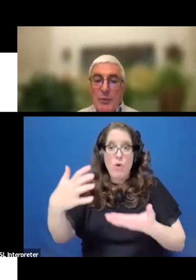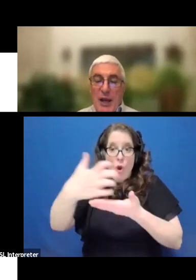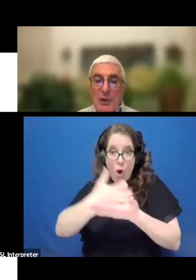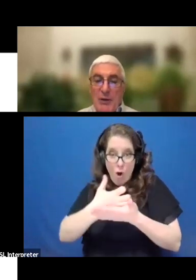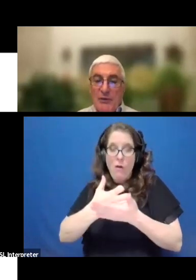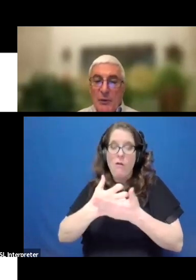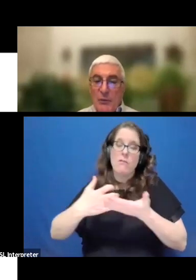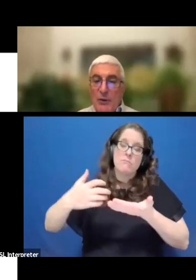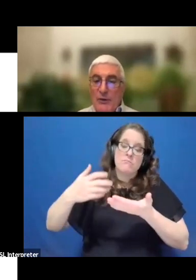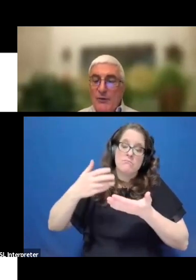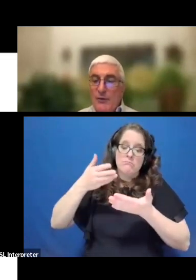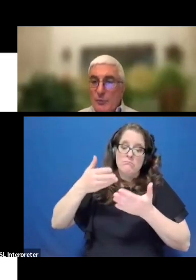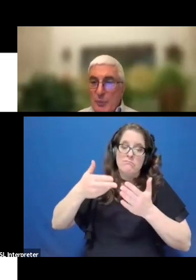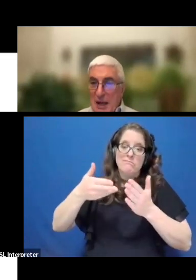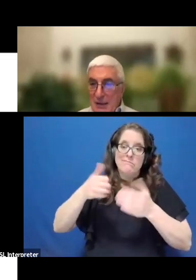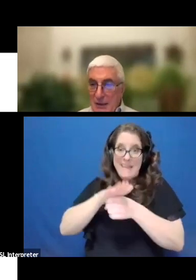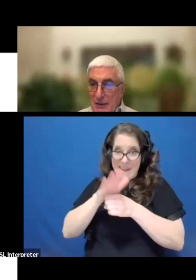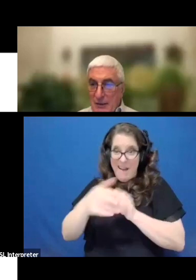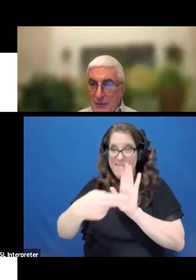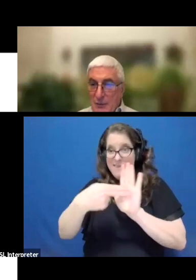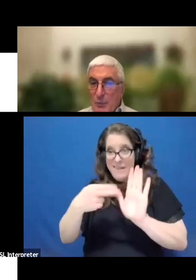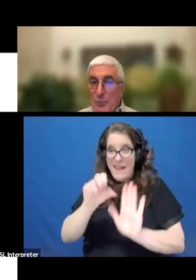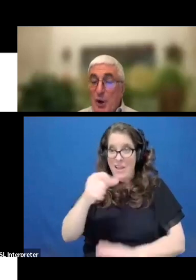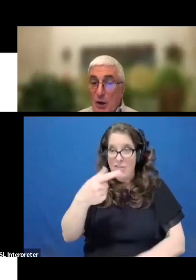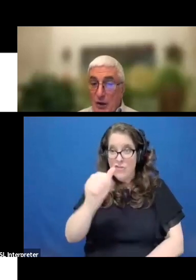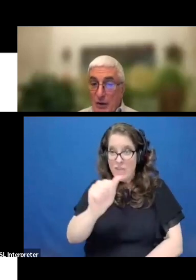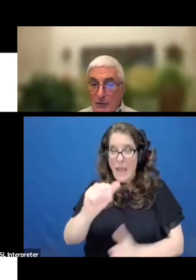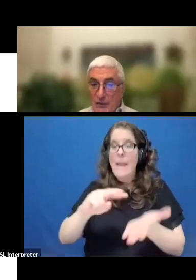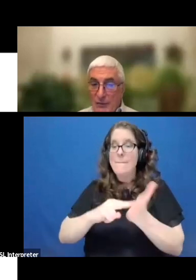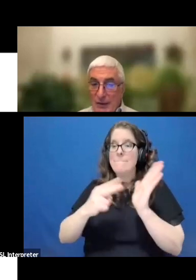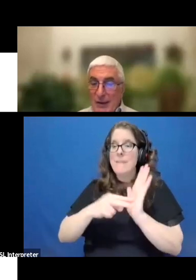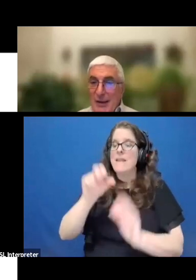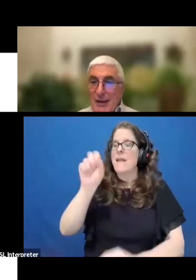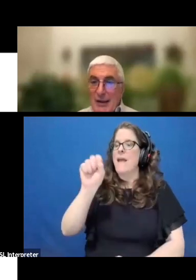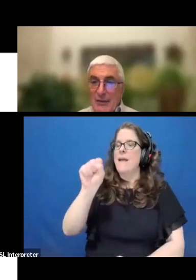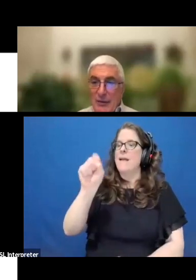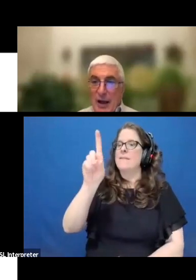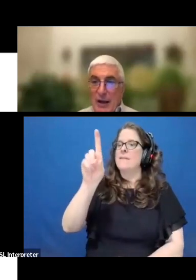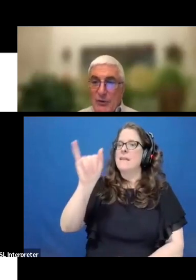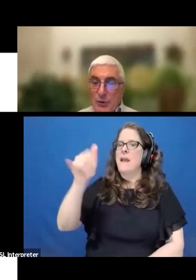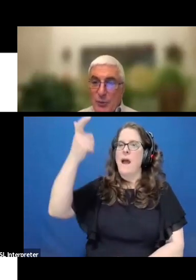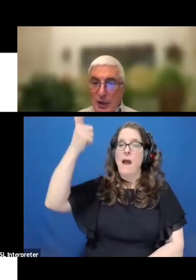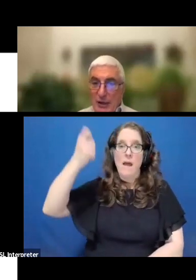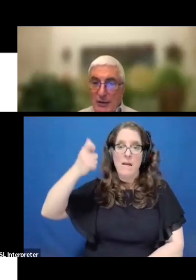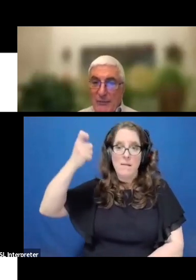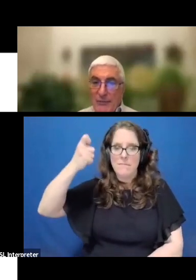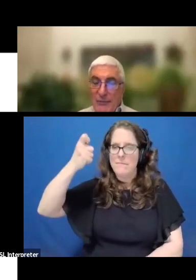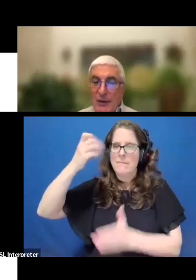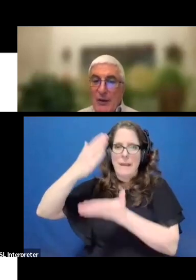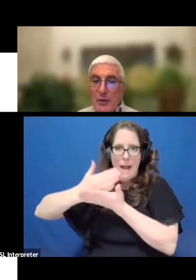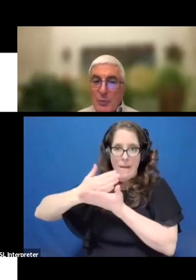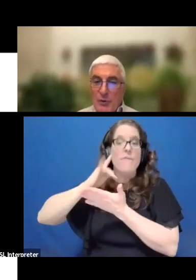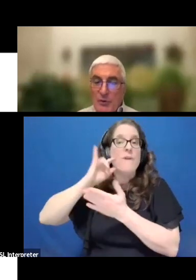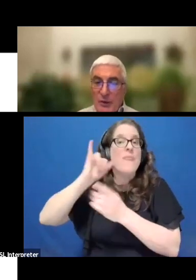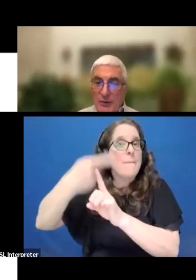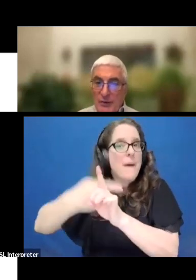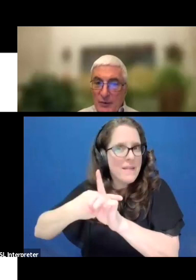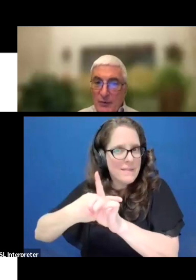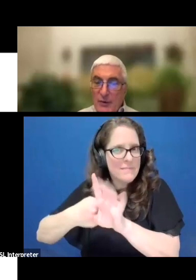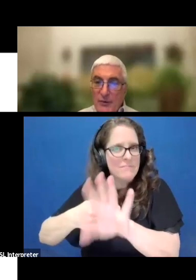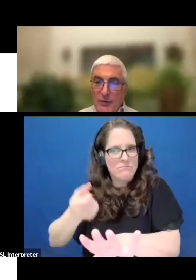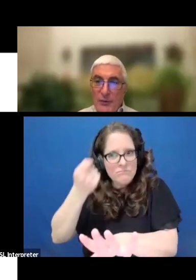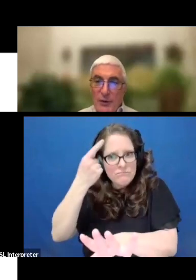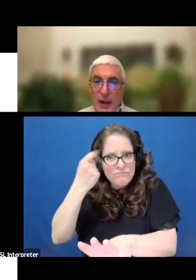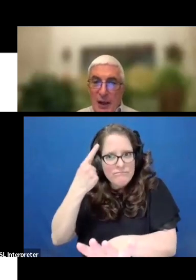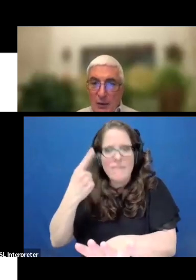But the payment is only suspended or paused. It's not terminated. The person is